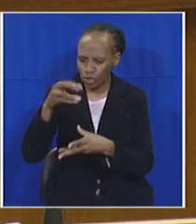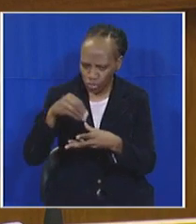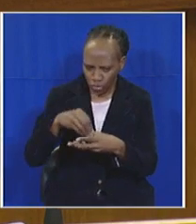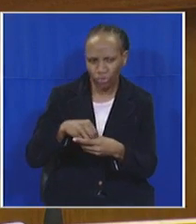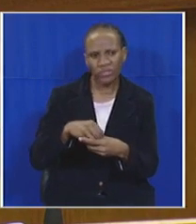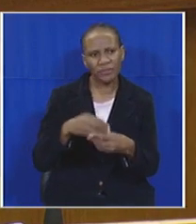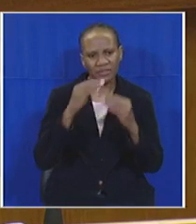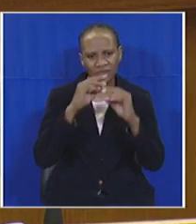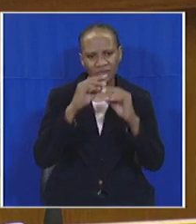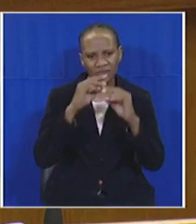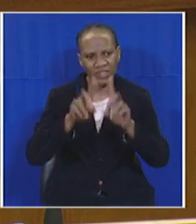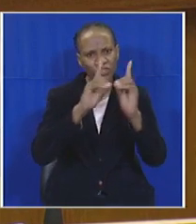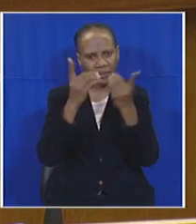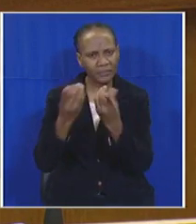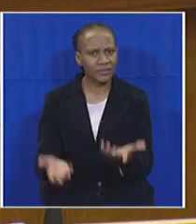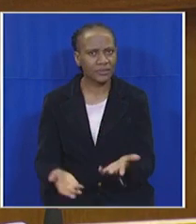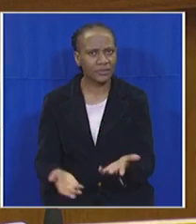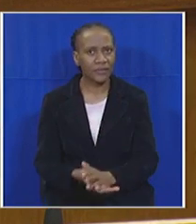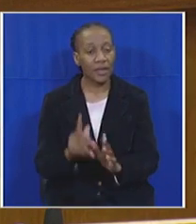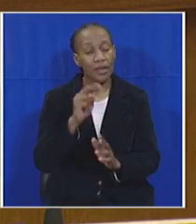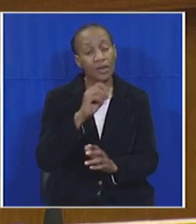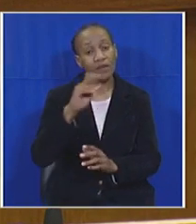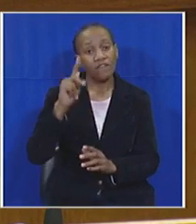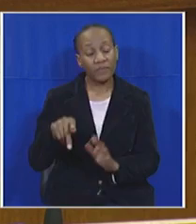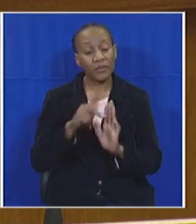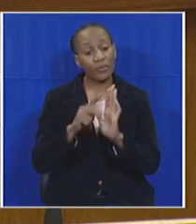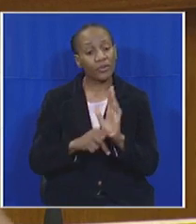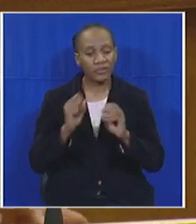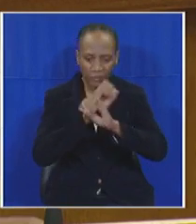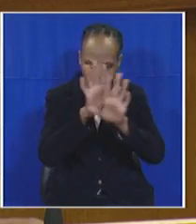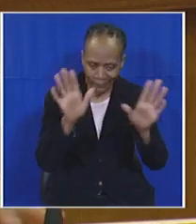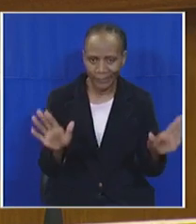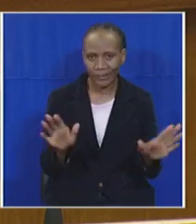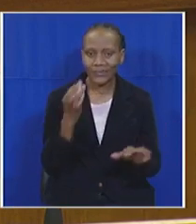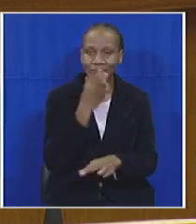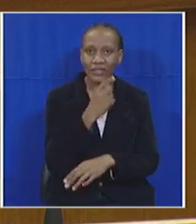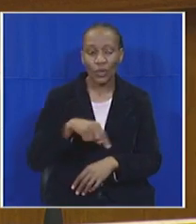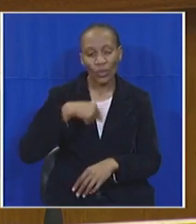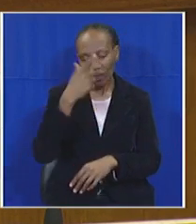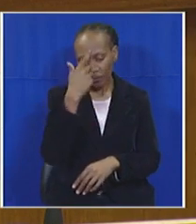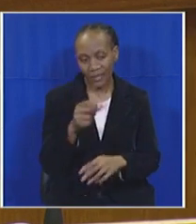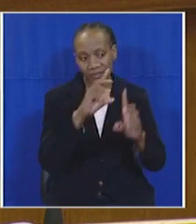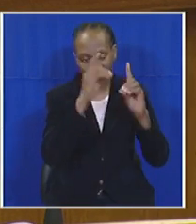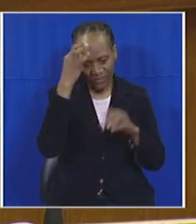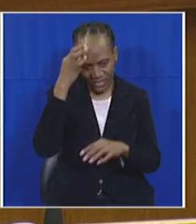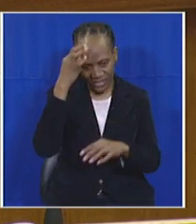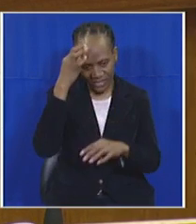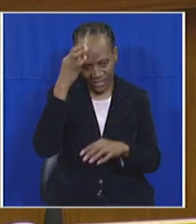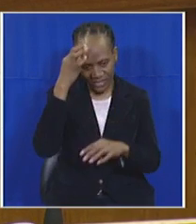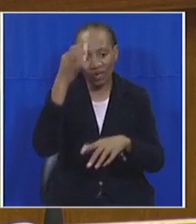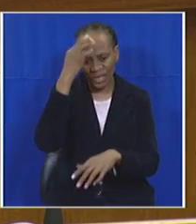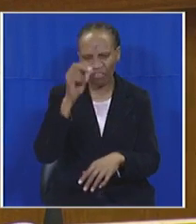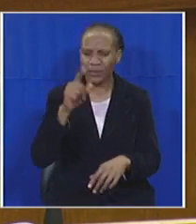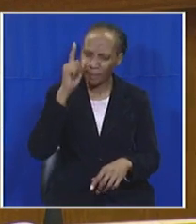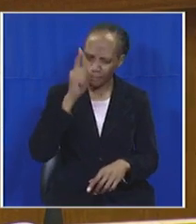our country. The NFP policy position on traditional leadership is very clear. We believe that governance at local government level will be